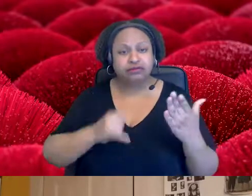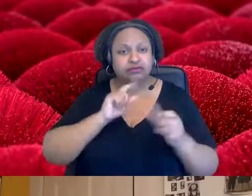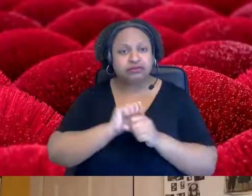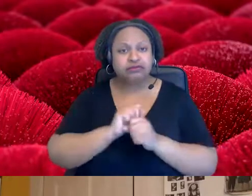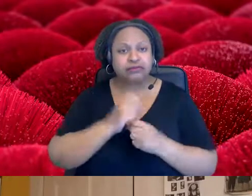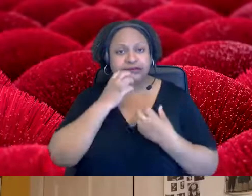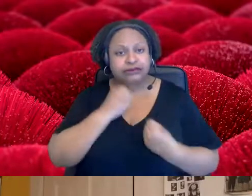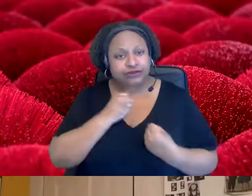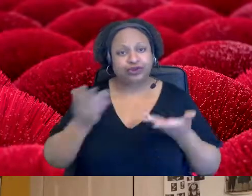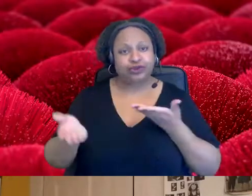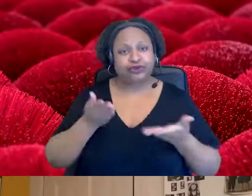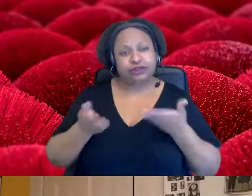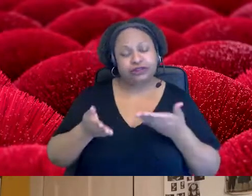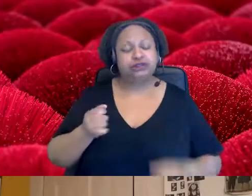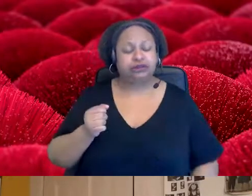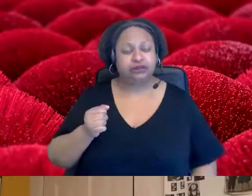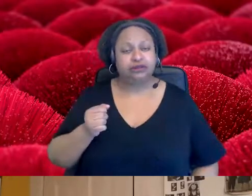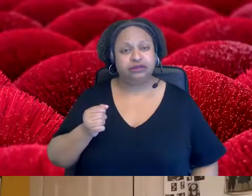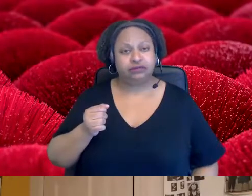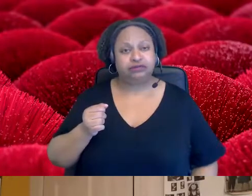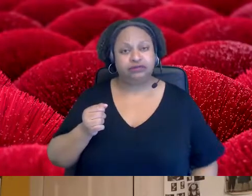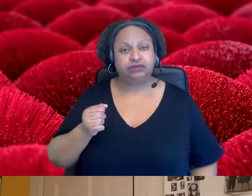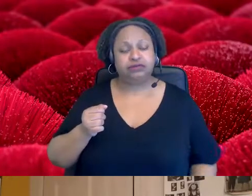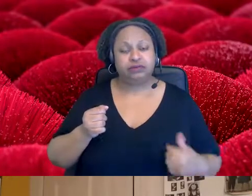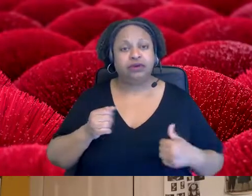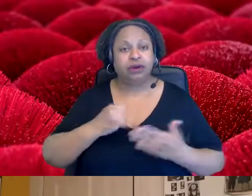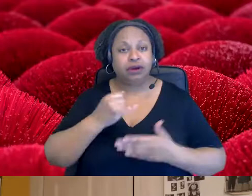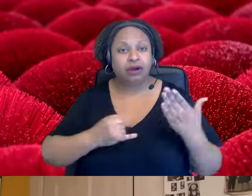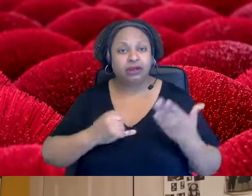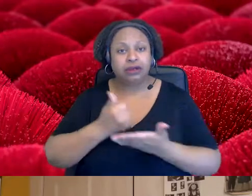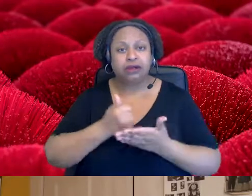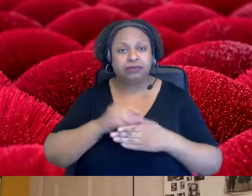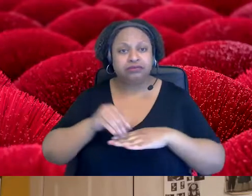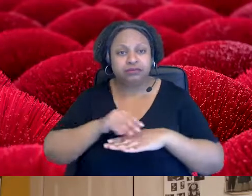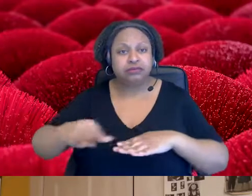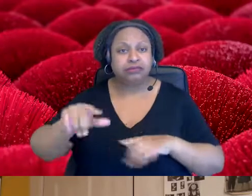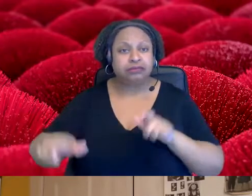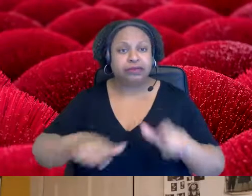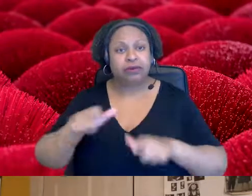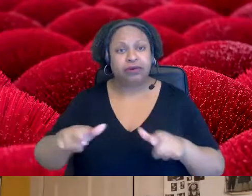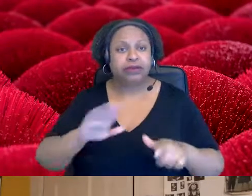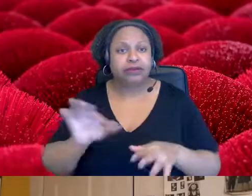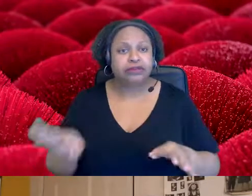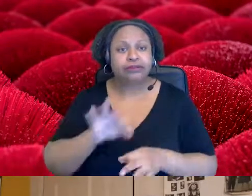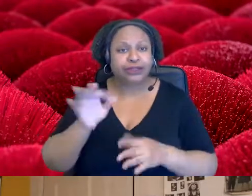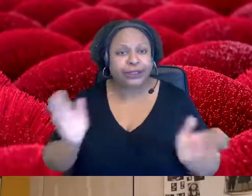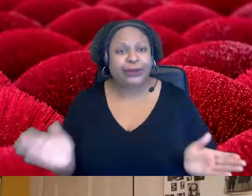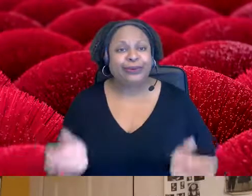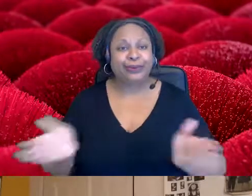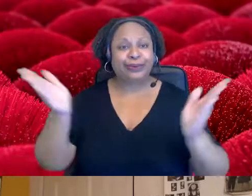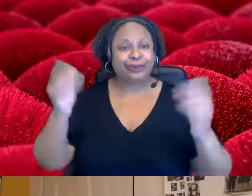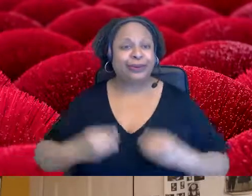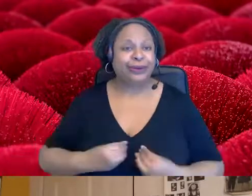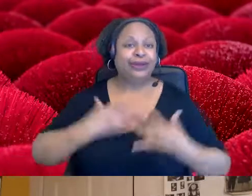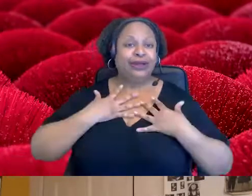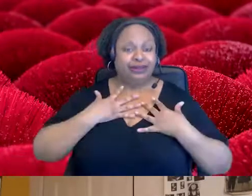that we've been able to do so much for people, to lift people's spirits and to keep people alive and to keep people connected and to